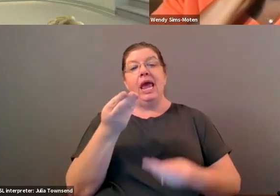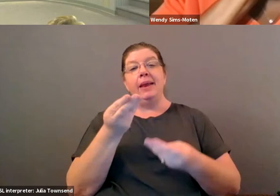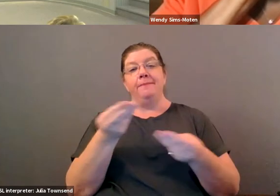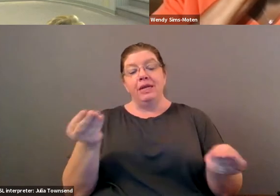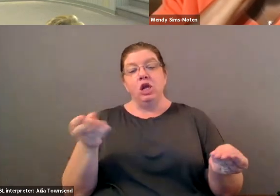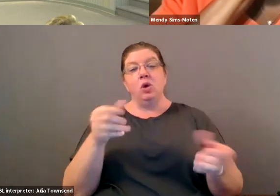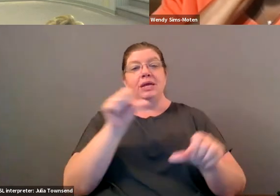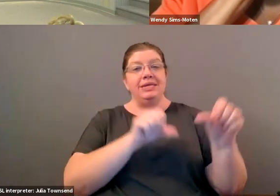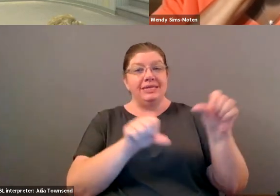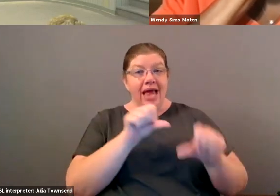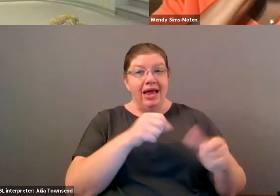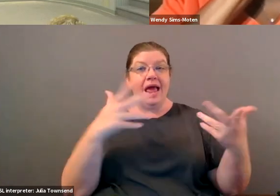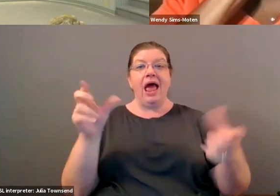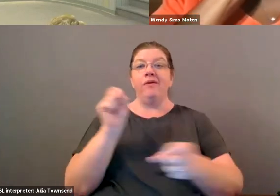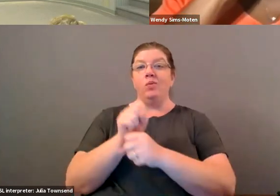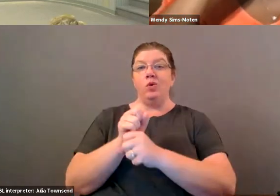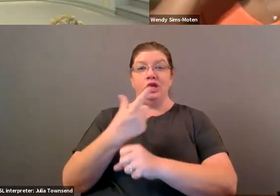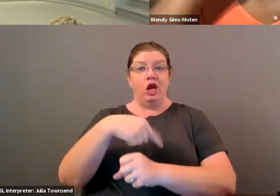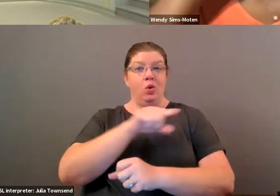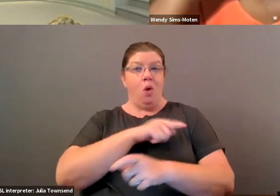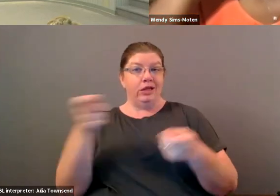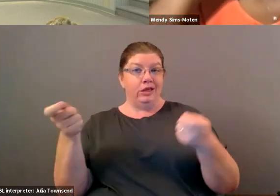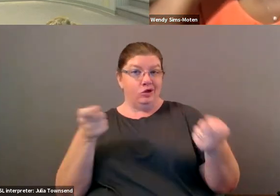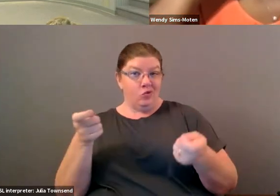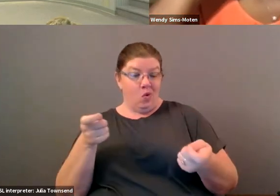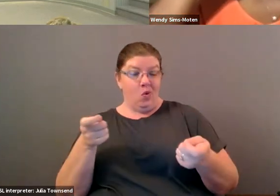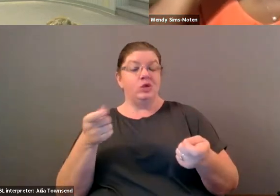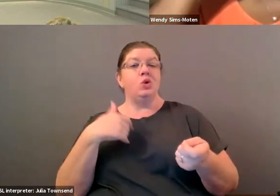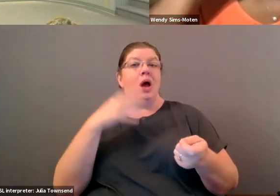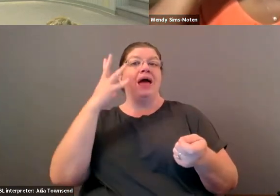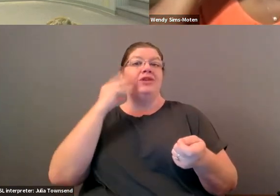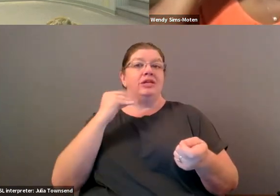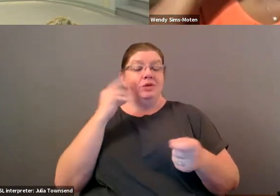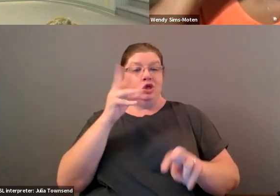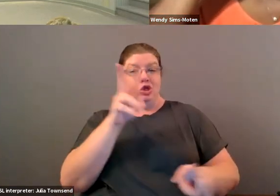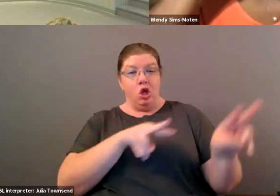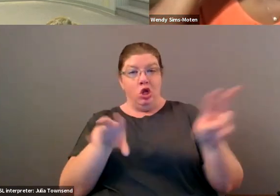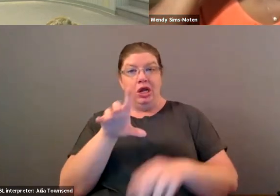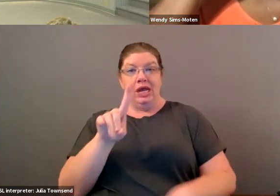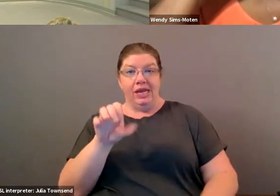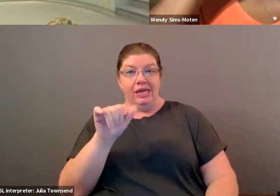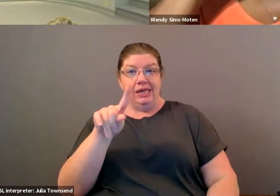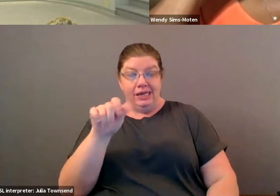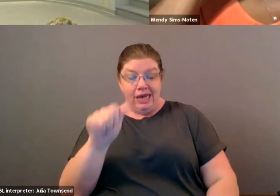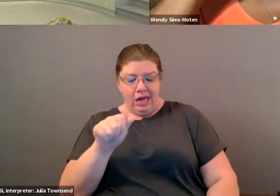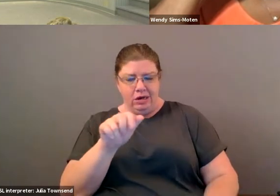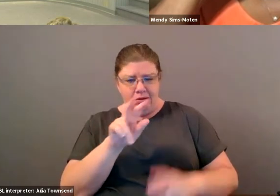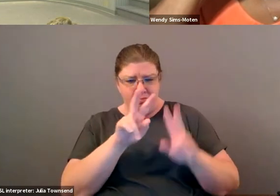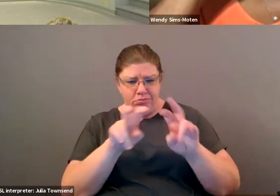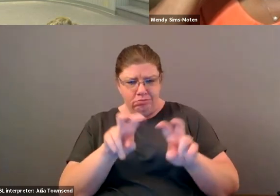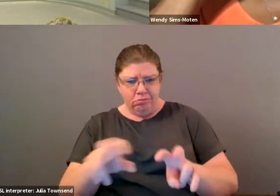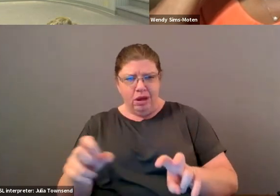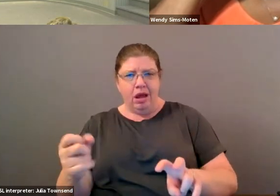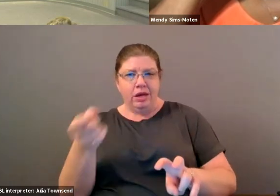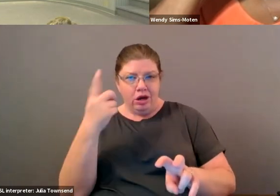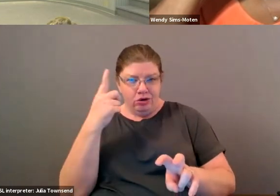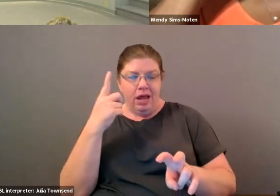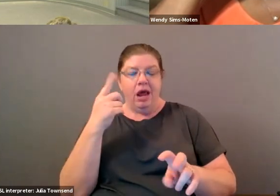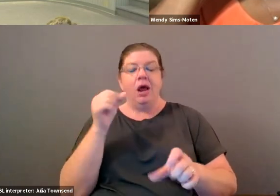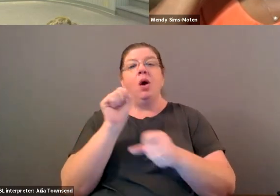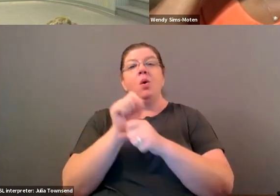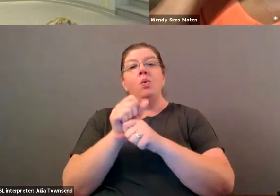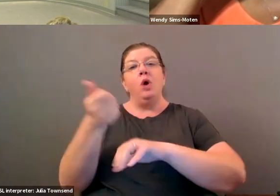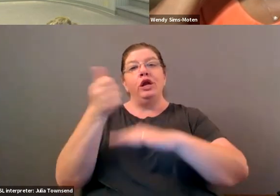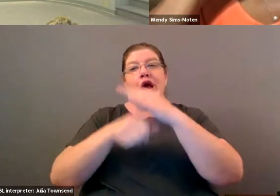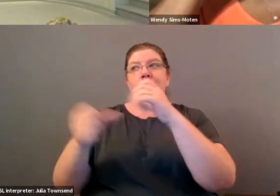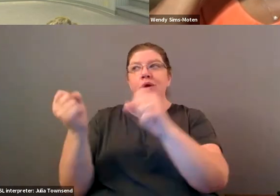worked in quality control. So I have experience looking at data and understanding and analyzing data. And I worked under a